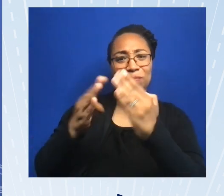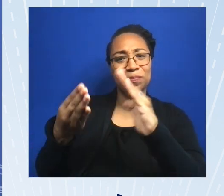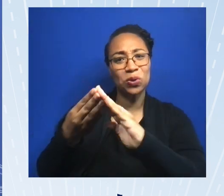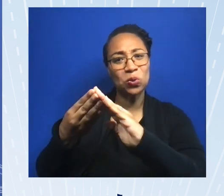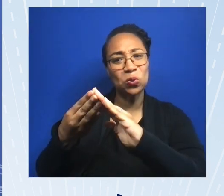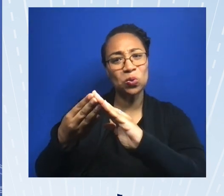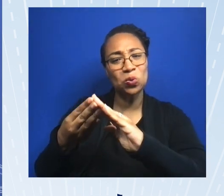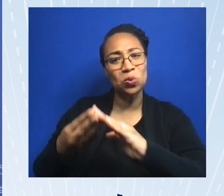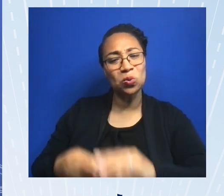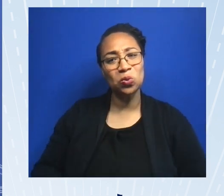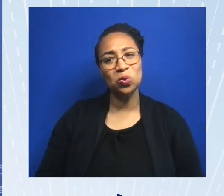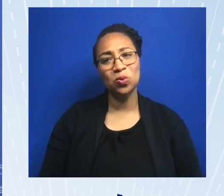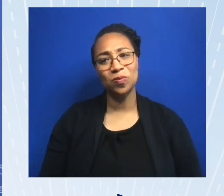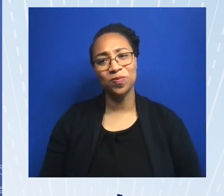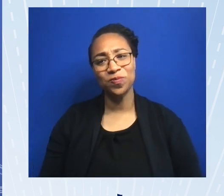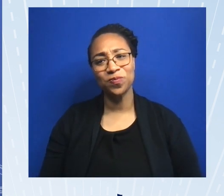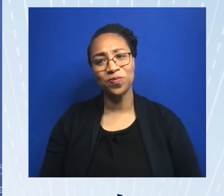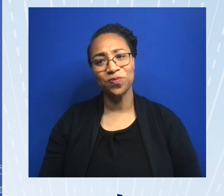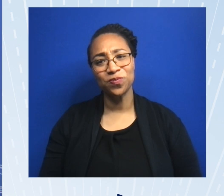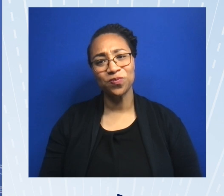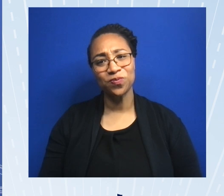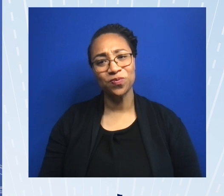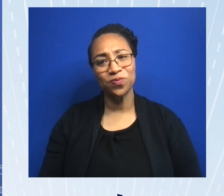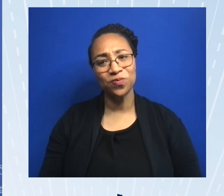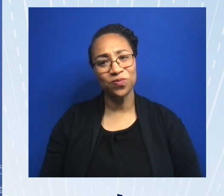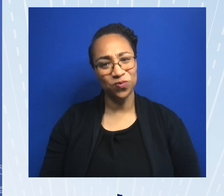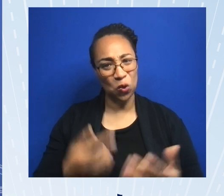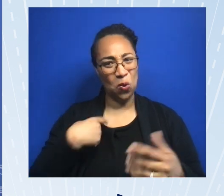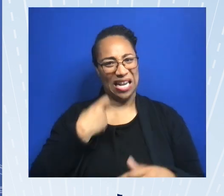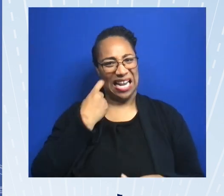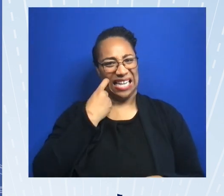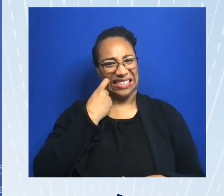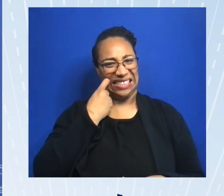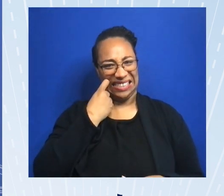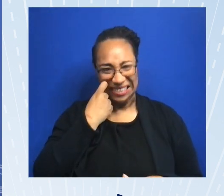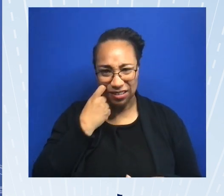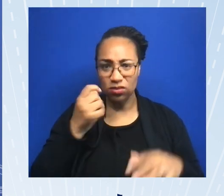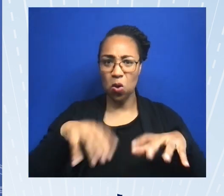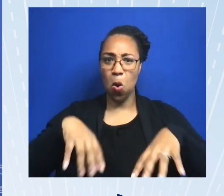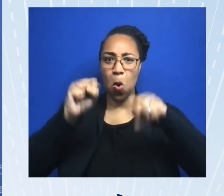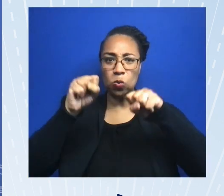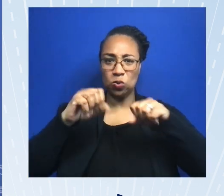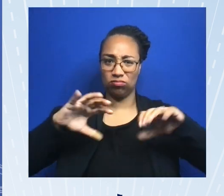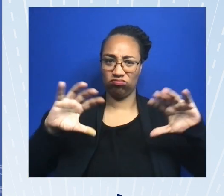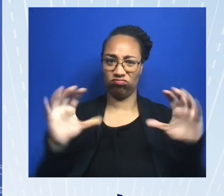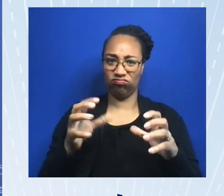nation, and more importantly, what we can do to counteract it. A few days